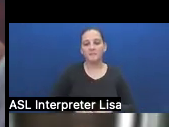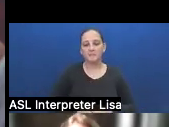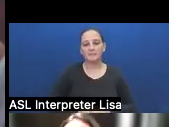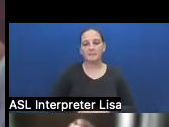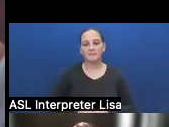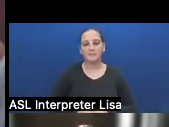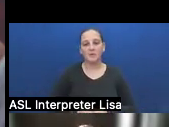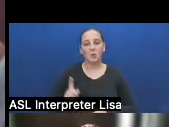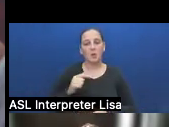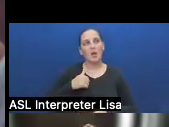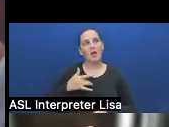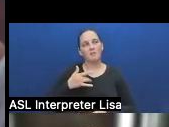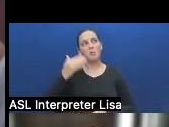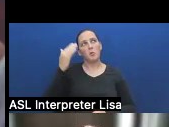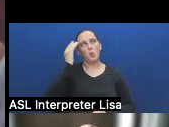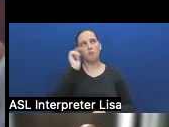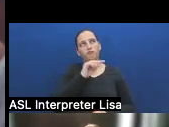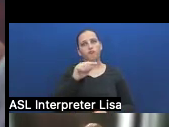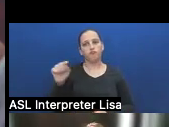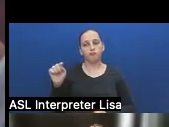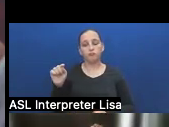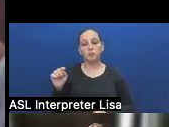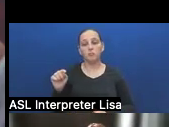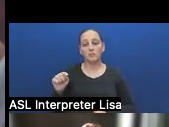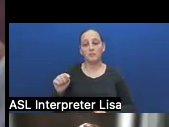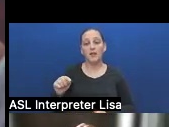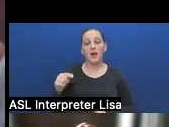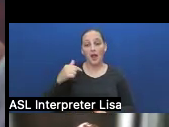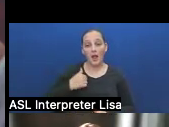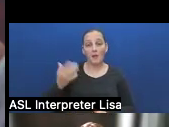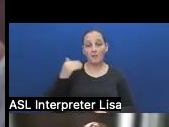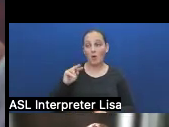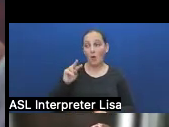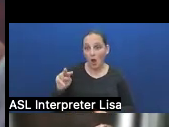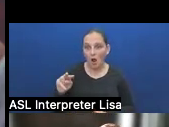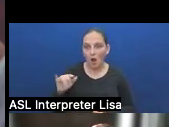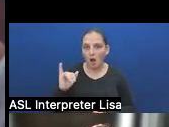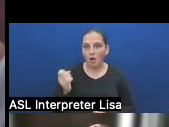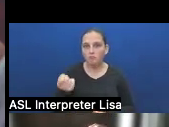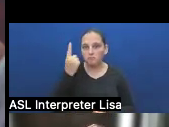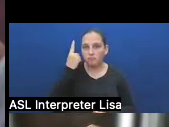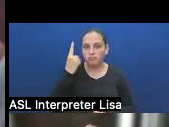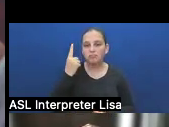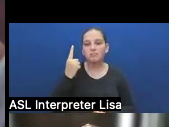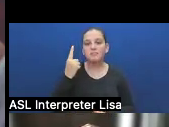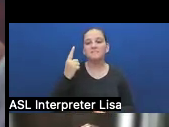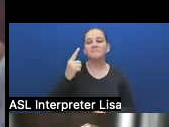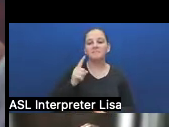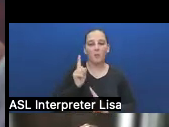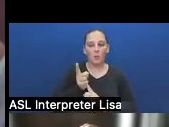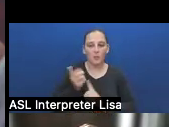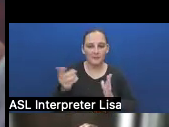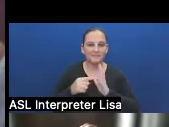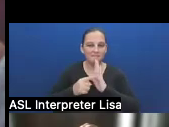I'm comfortable. I've had aha moments. I was in a meeting with a client at one point, and we